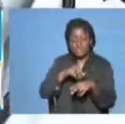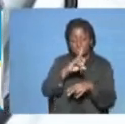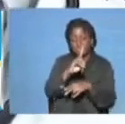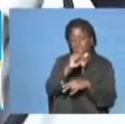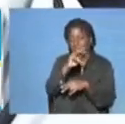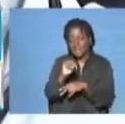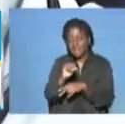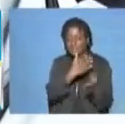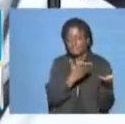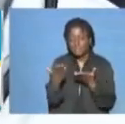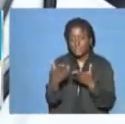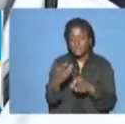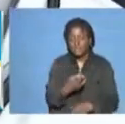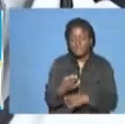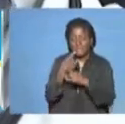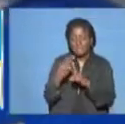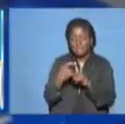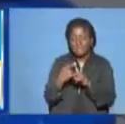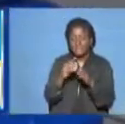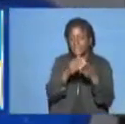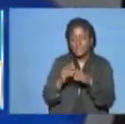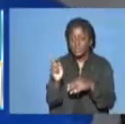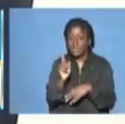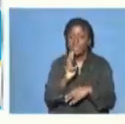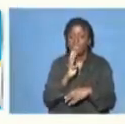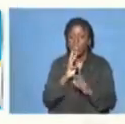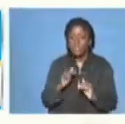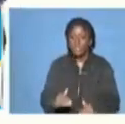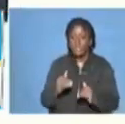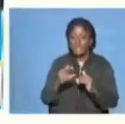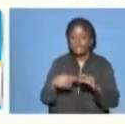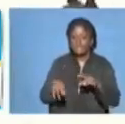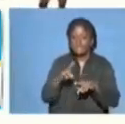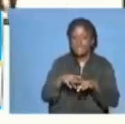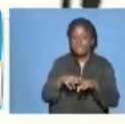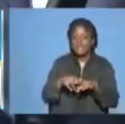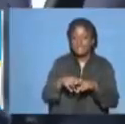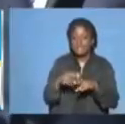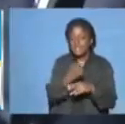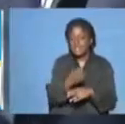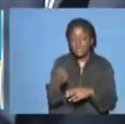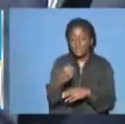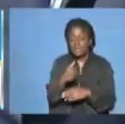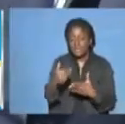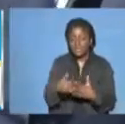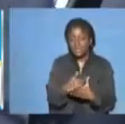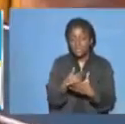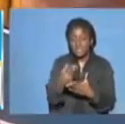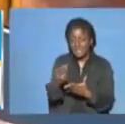those communities where the water level is actually rising in them. The equipment, along with newly engaged staff, will be deployed